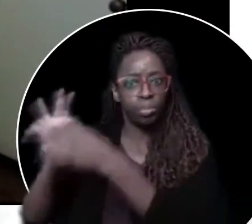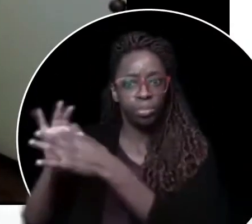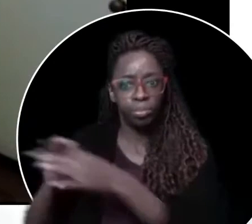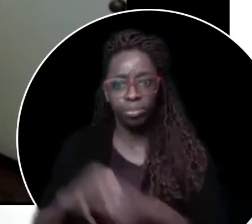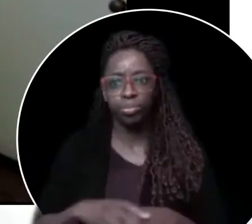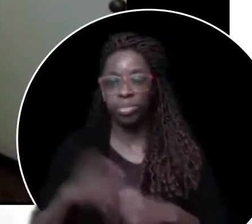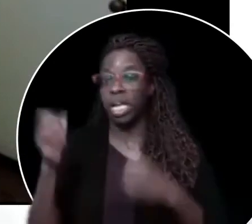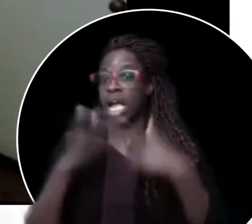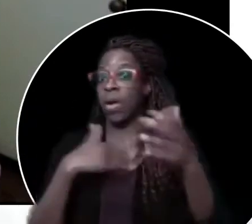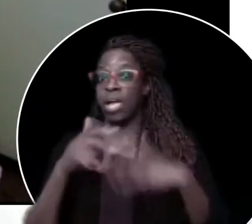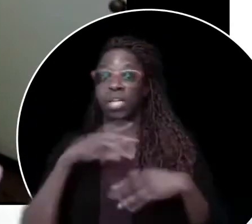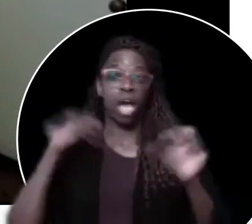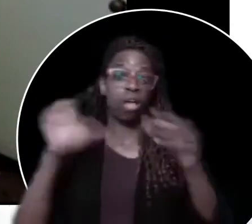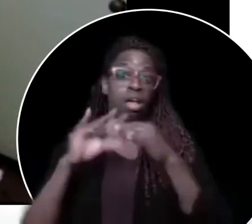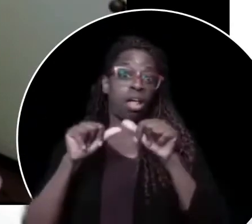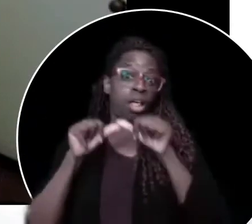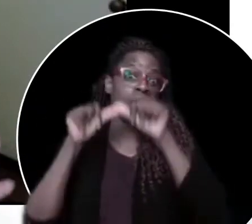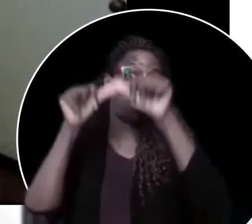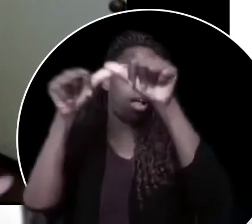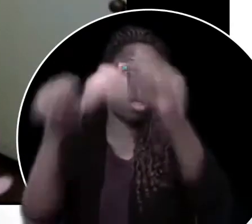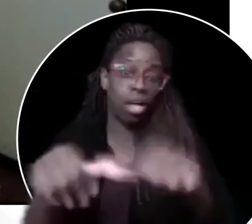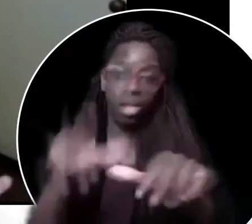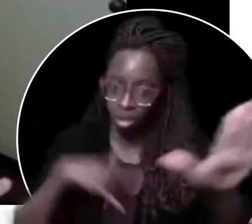progressive, revolutionary